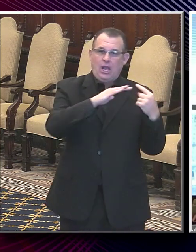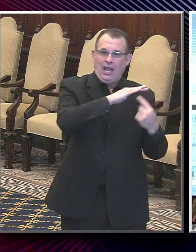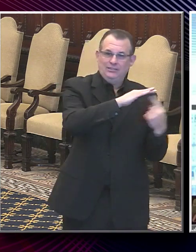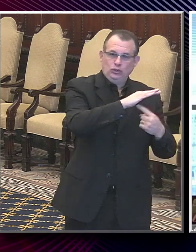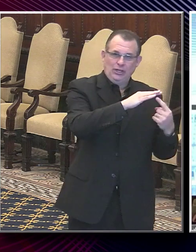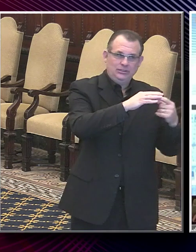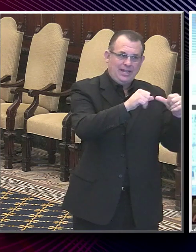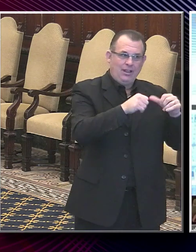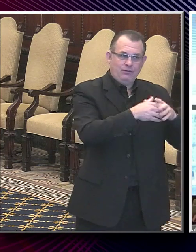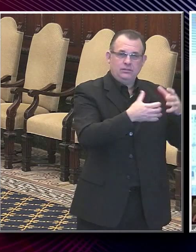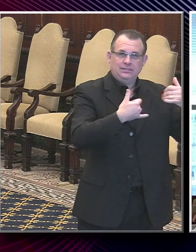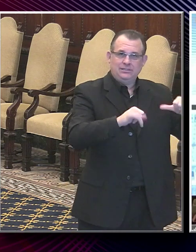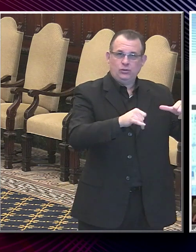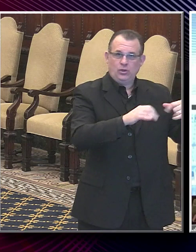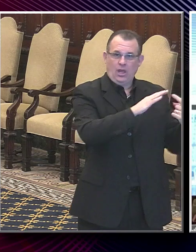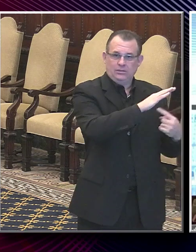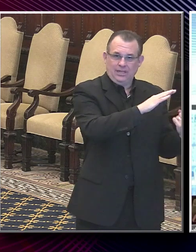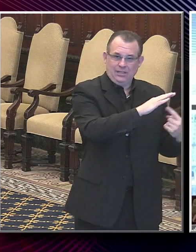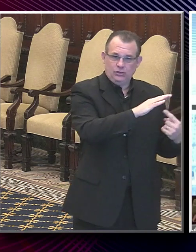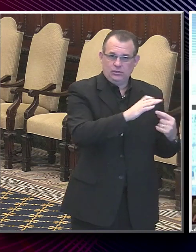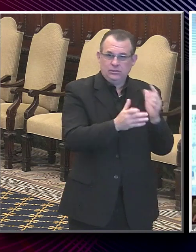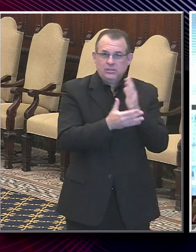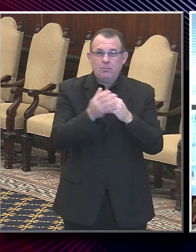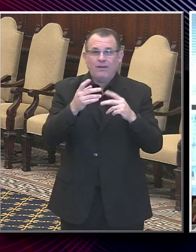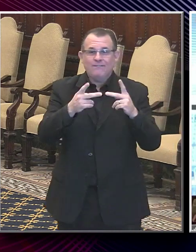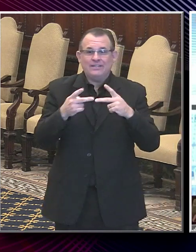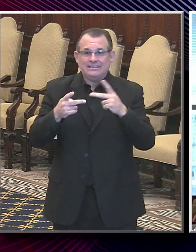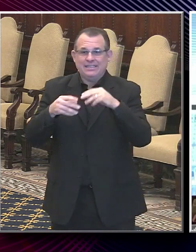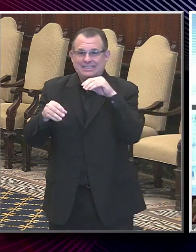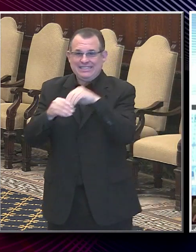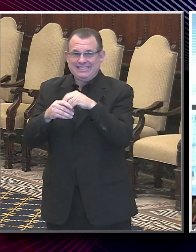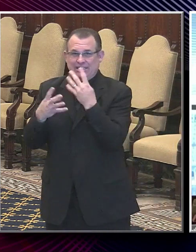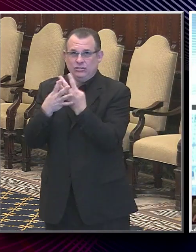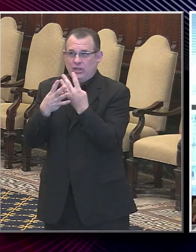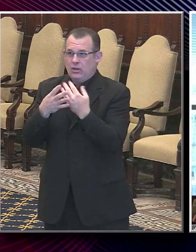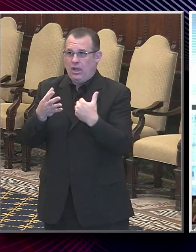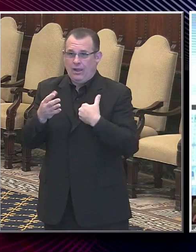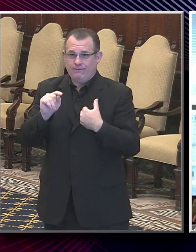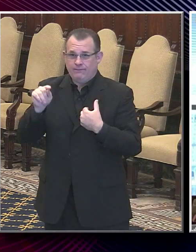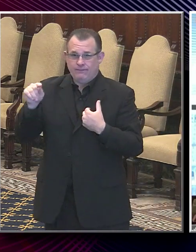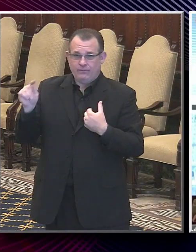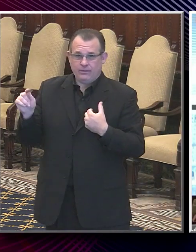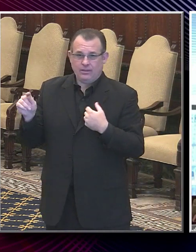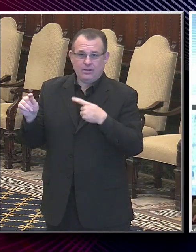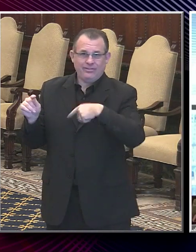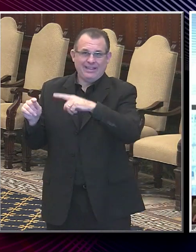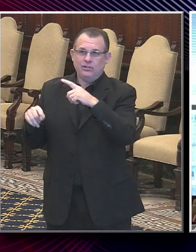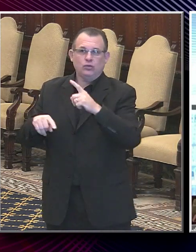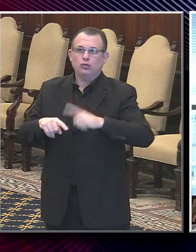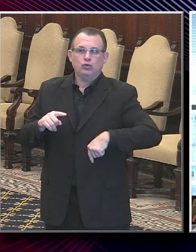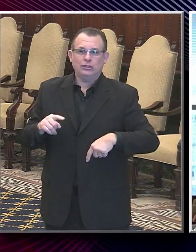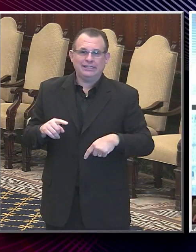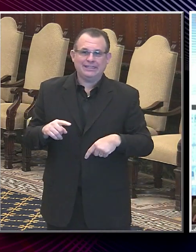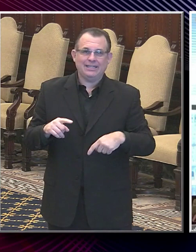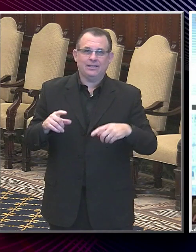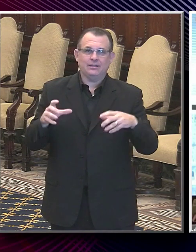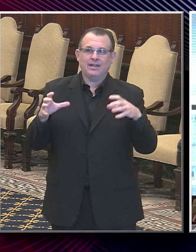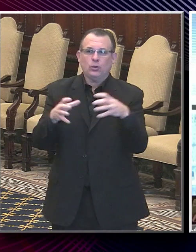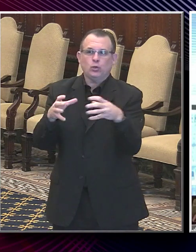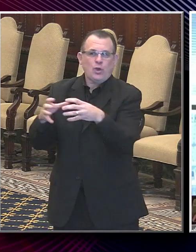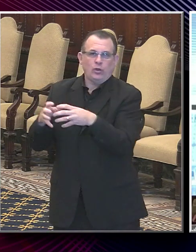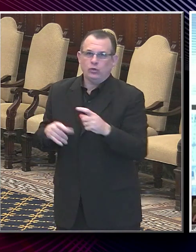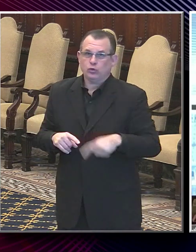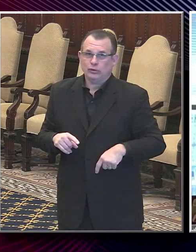there are still some facilities within the jails that we're not able to cohort, like I just described. They don't